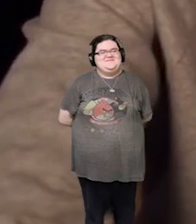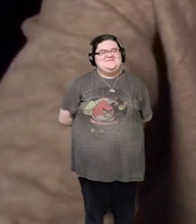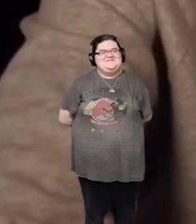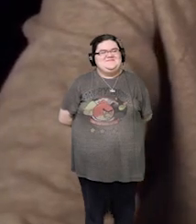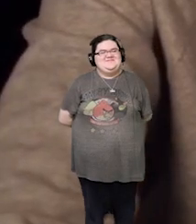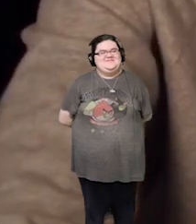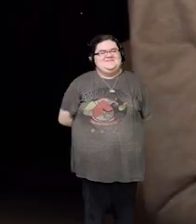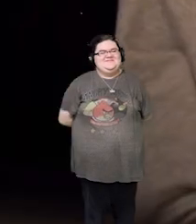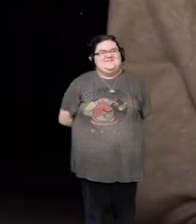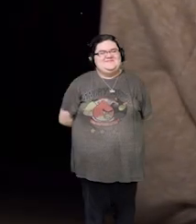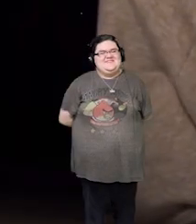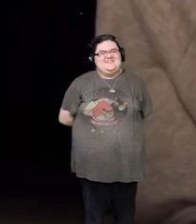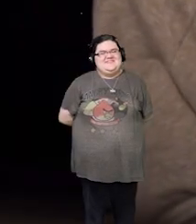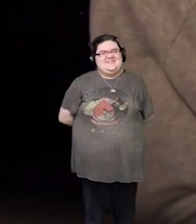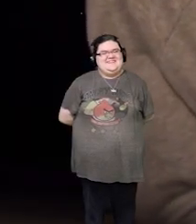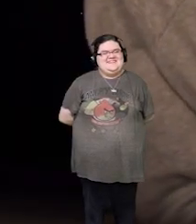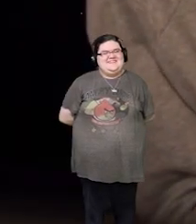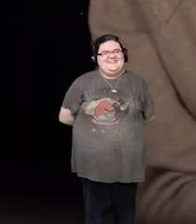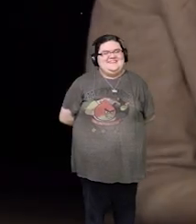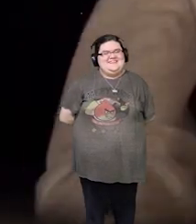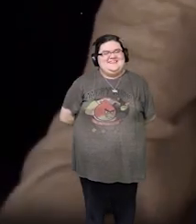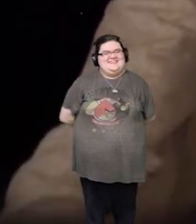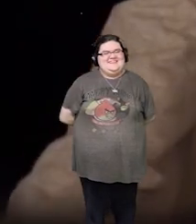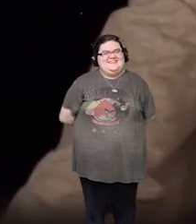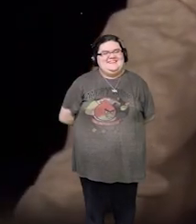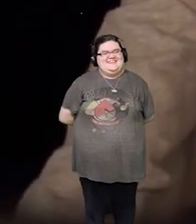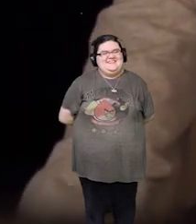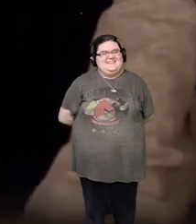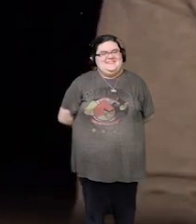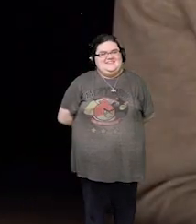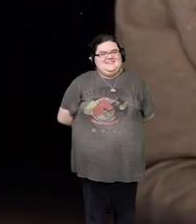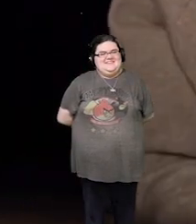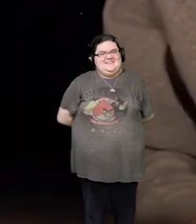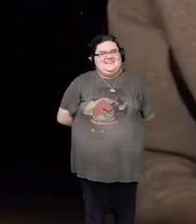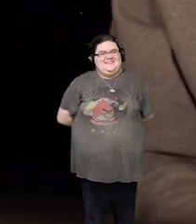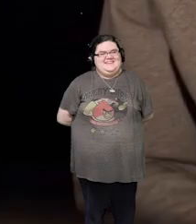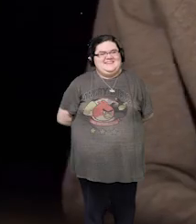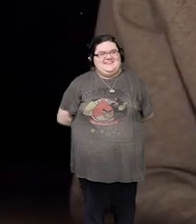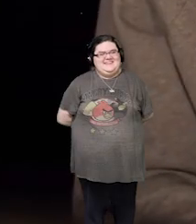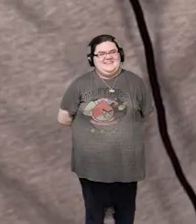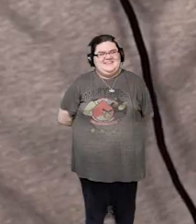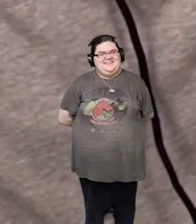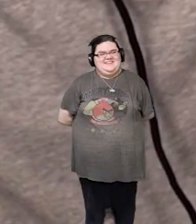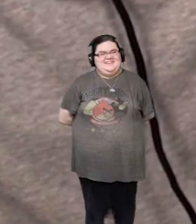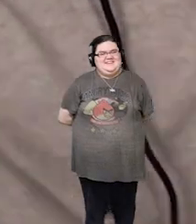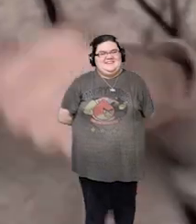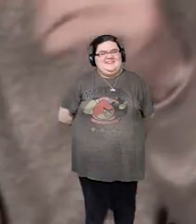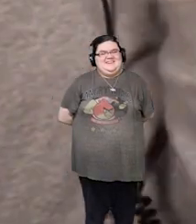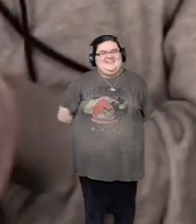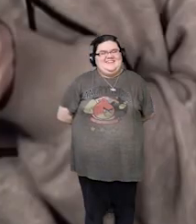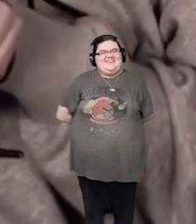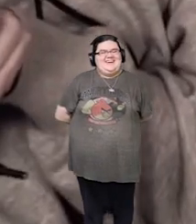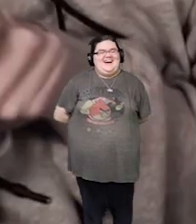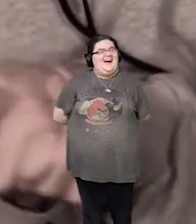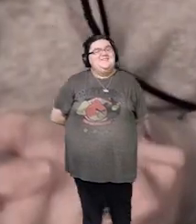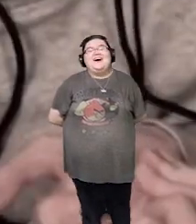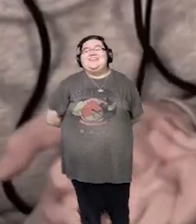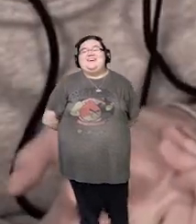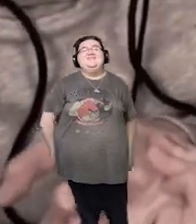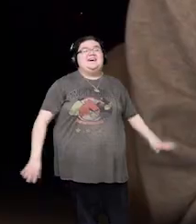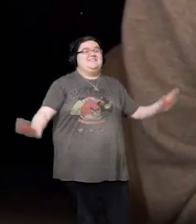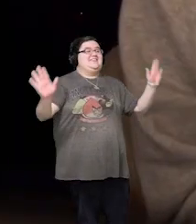not dingleberries. Dangleberry. I don't want to tell you. No, tell me. I don't want to tell you. I'm going to Google it.